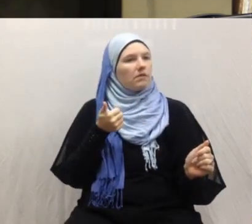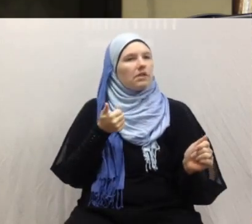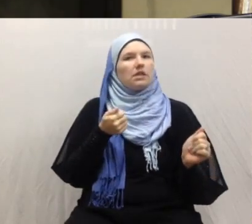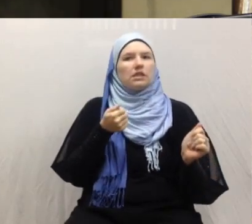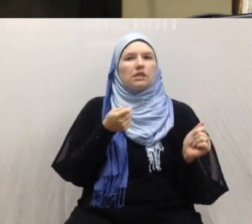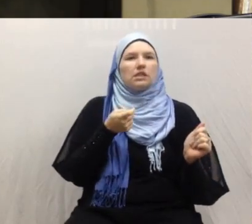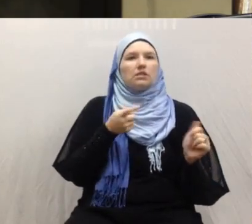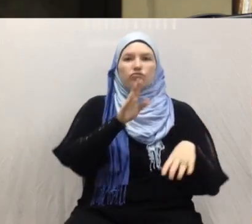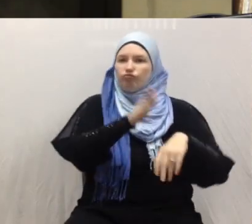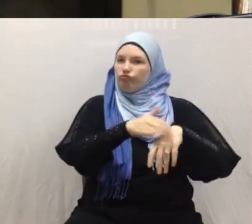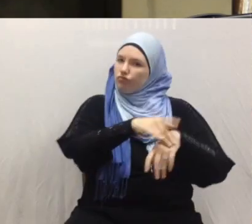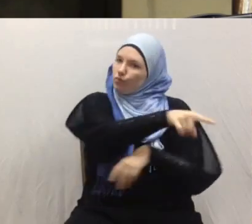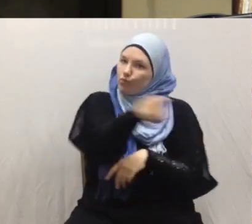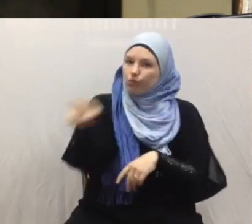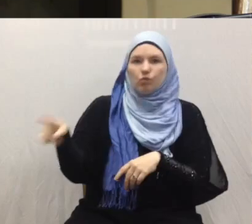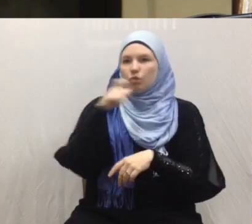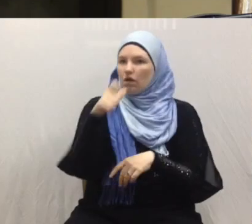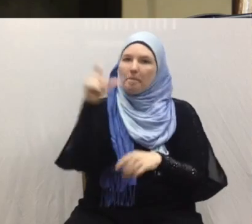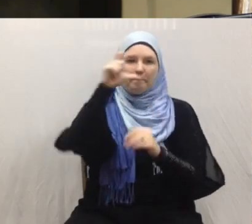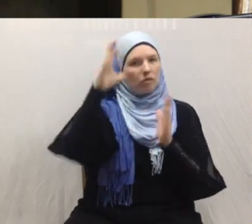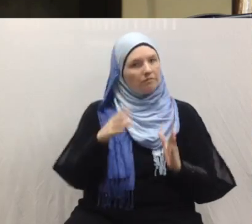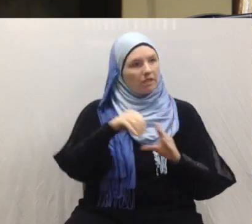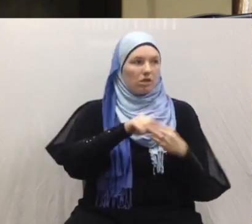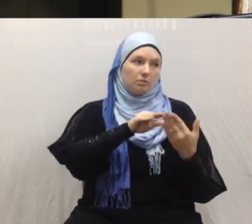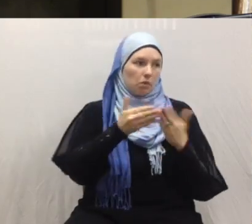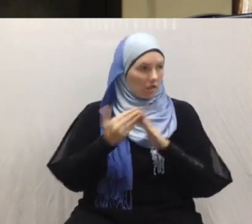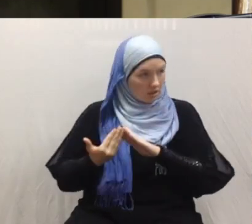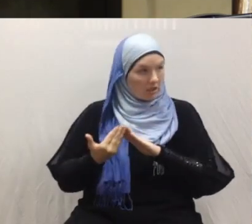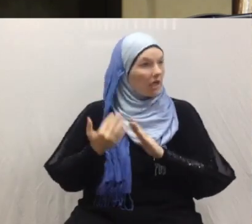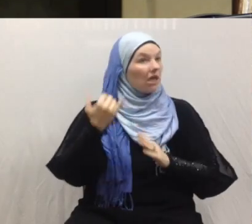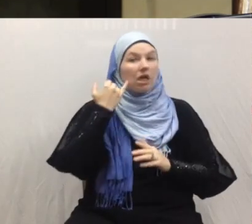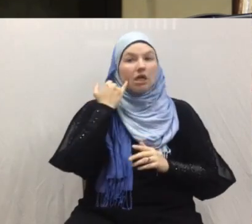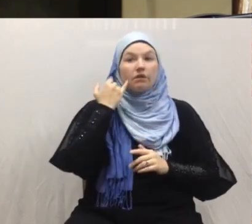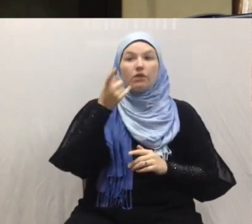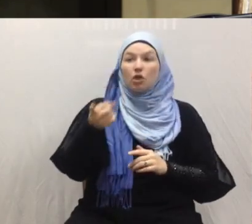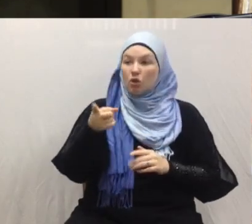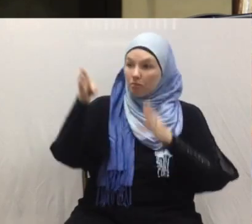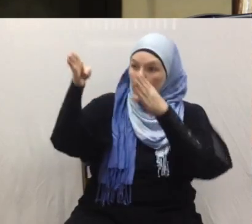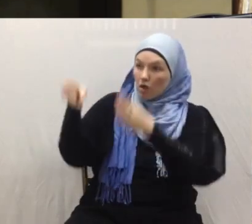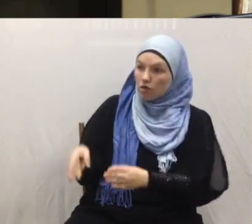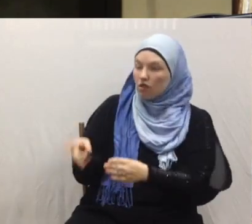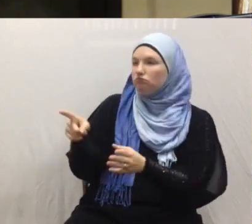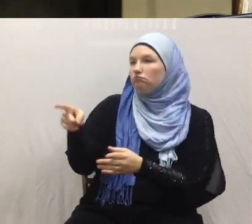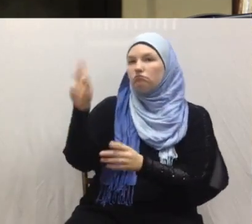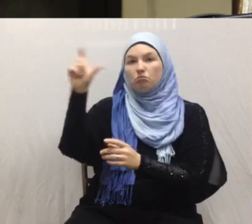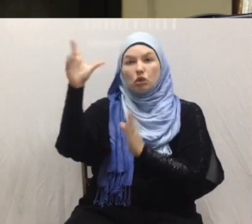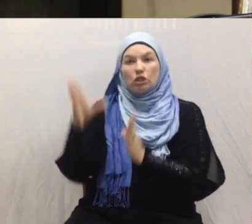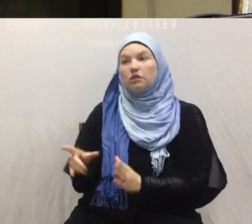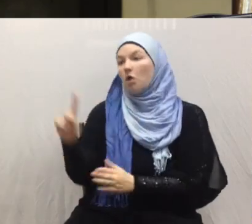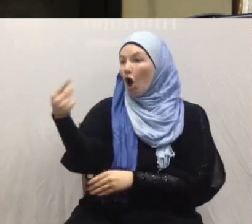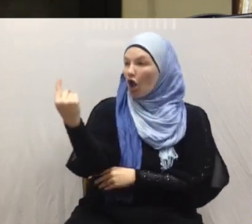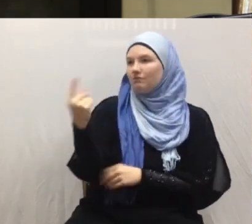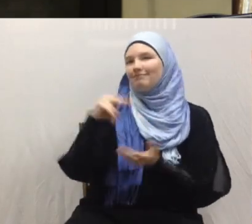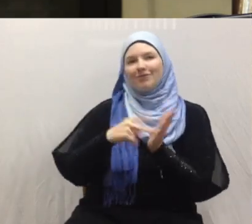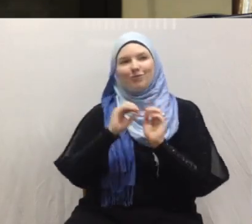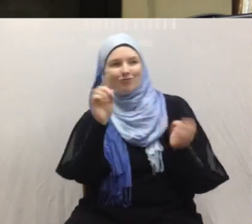on notice all those who are not Muslims in the community that you don't take advantage of a Muslim because he is alone.